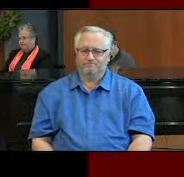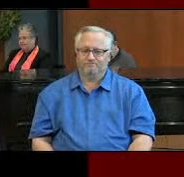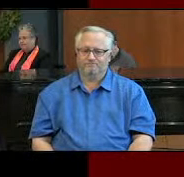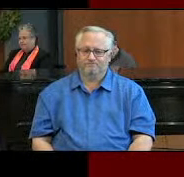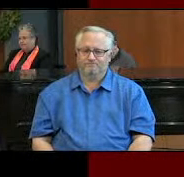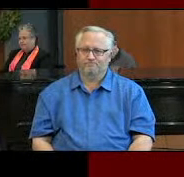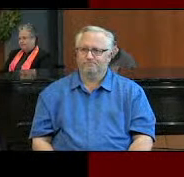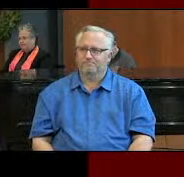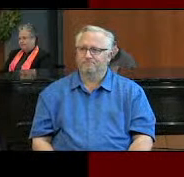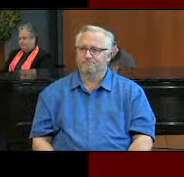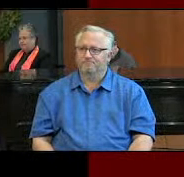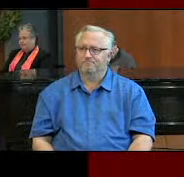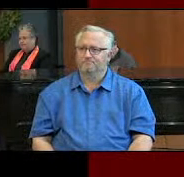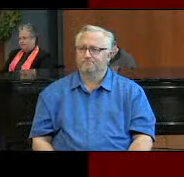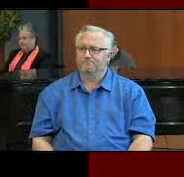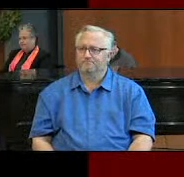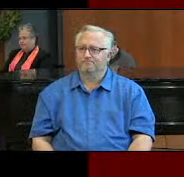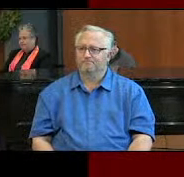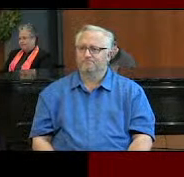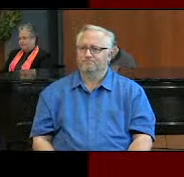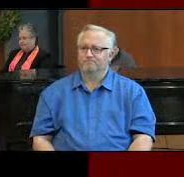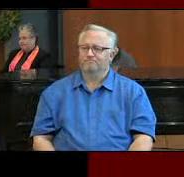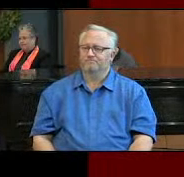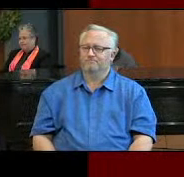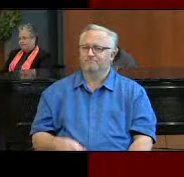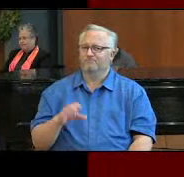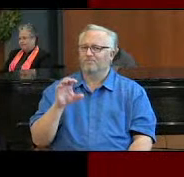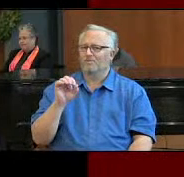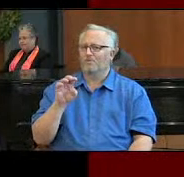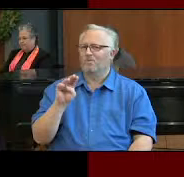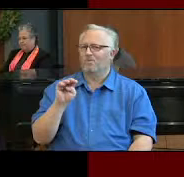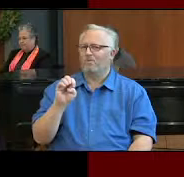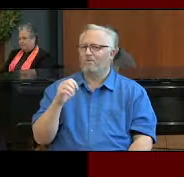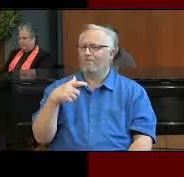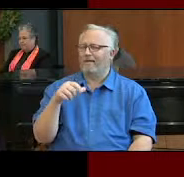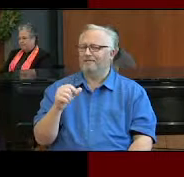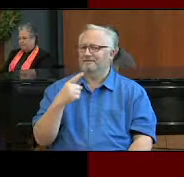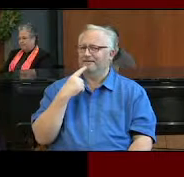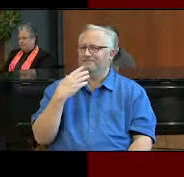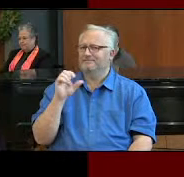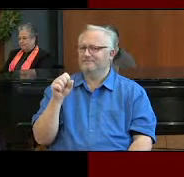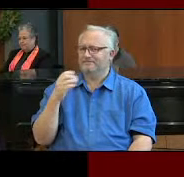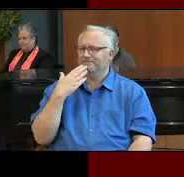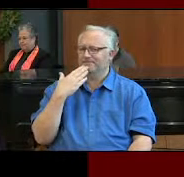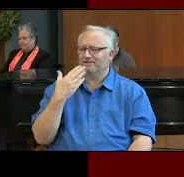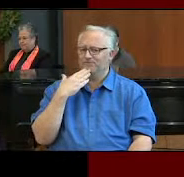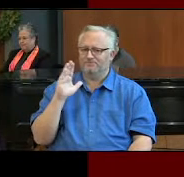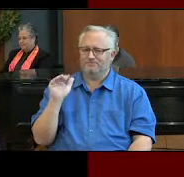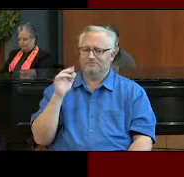Muy bien. Sí, gracias. Igualmente. Adiós, Sofía.